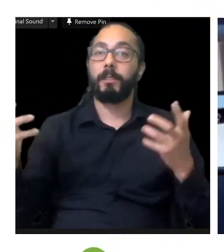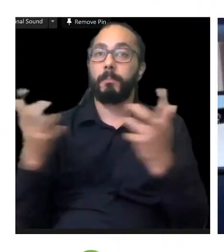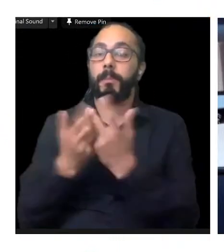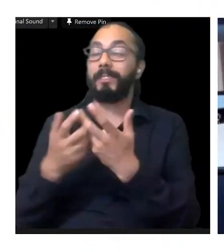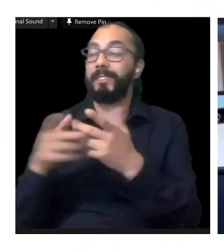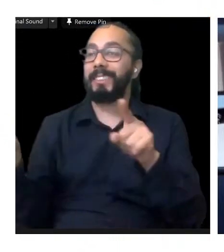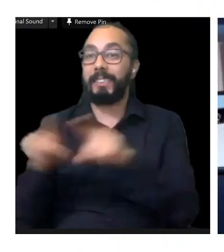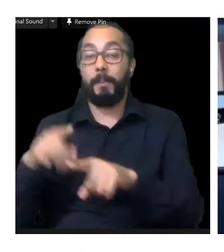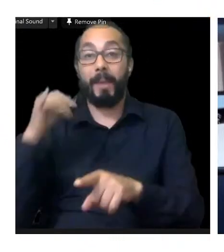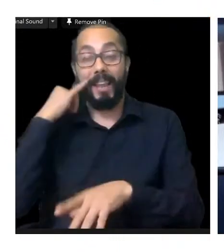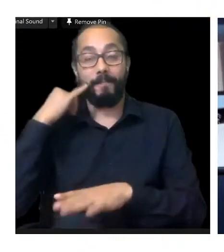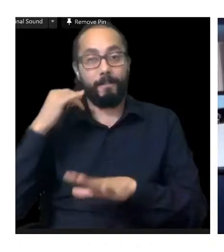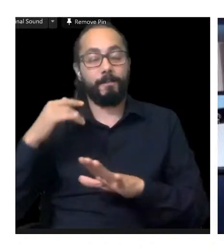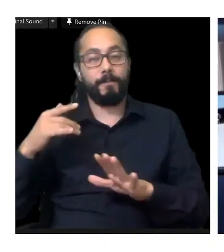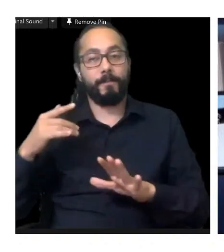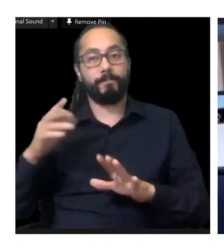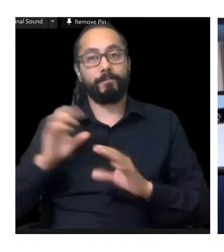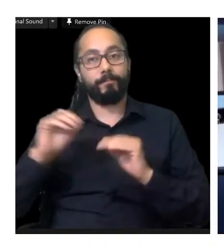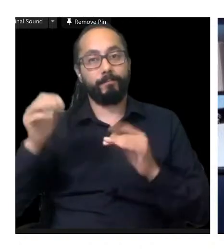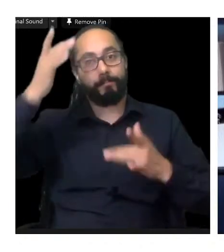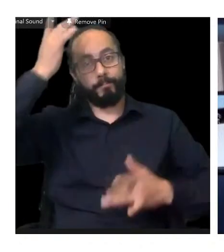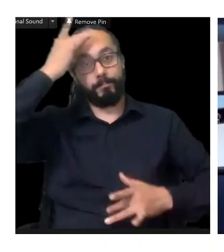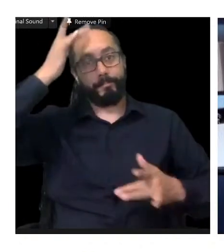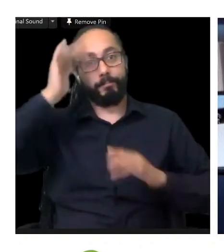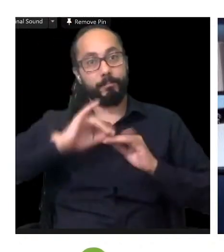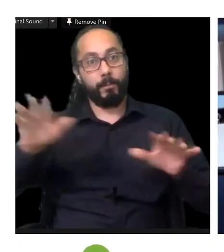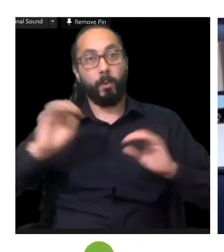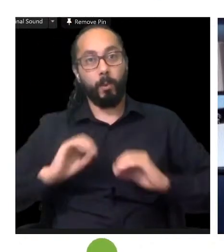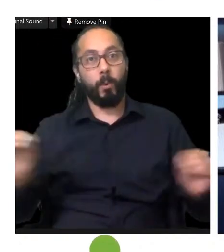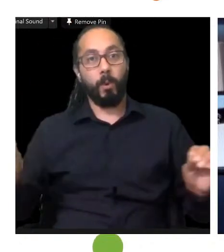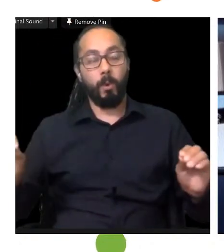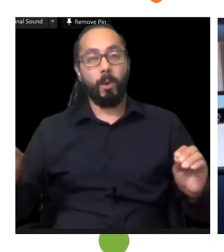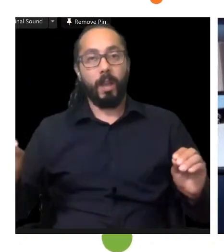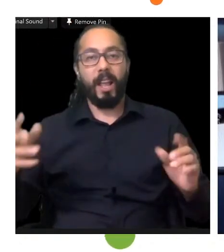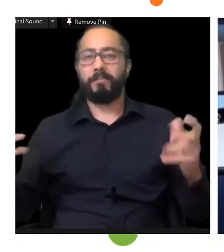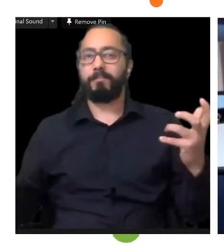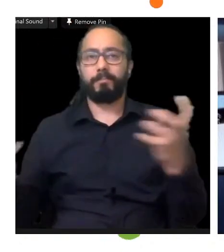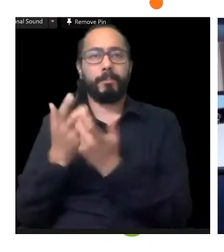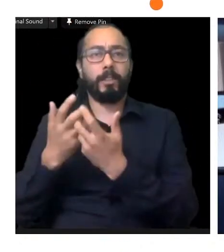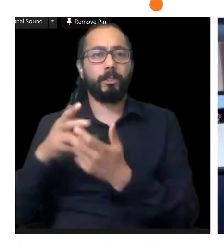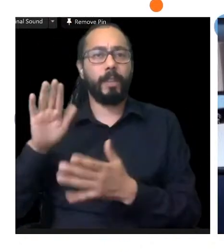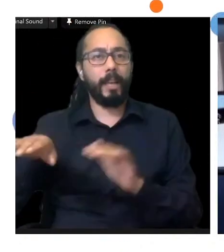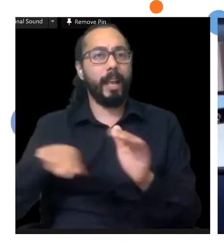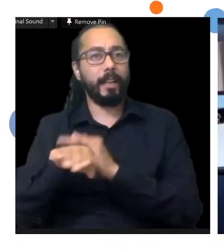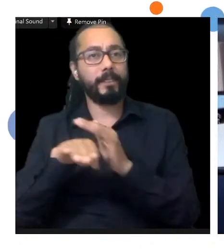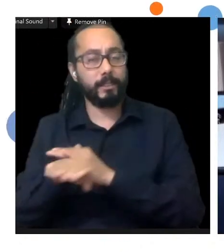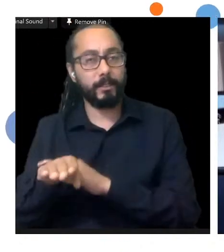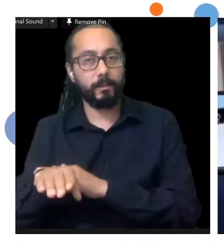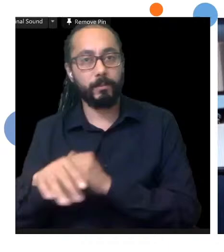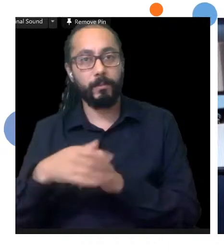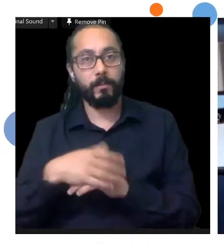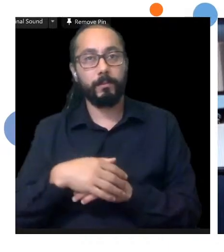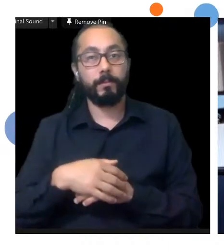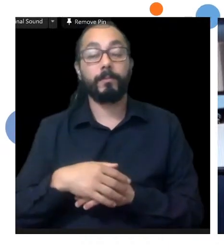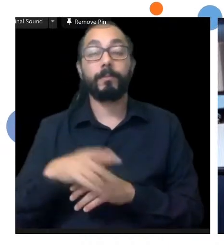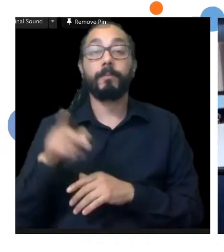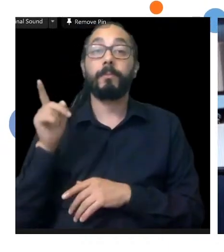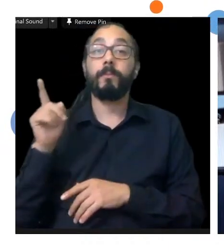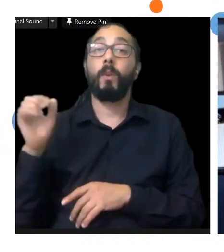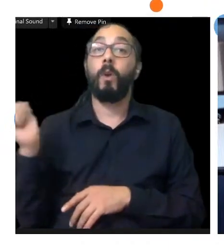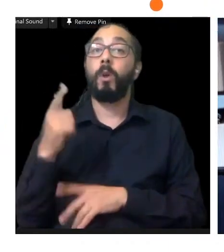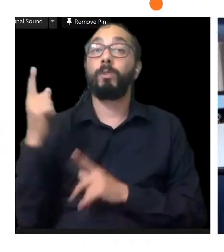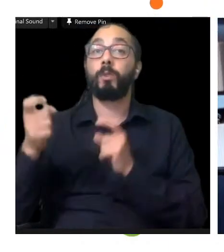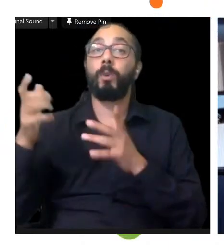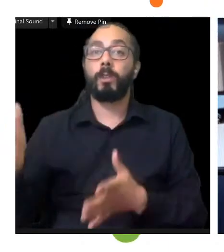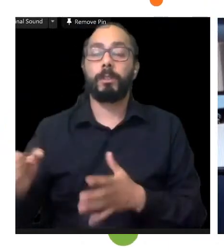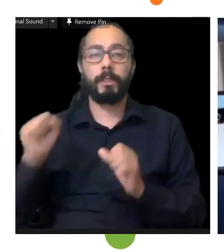to this summer. So for example, a benefit that all of our donors get offered are backstage tours every year.